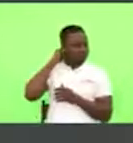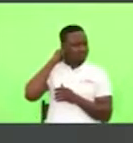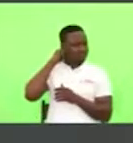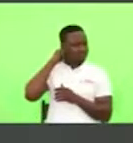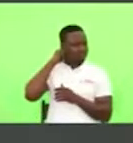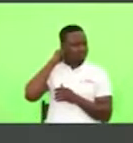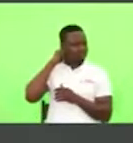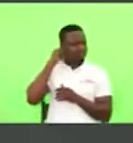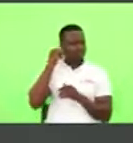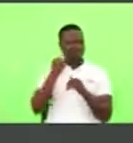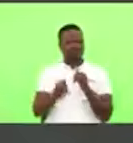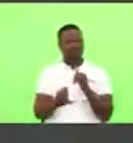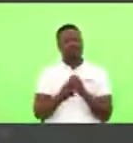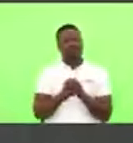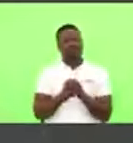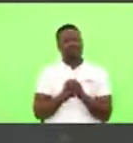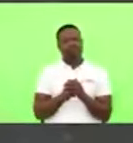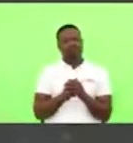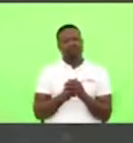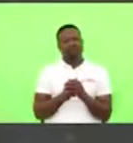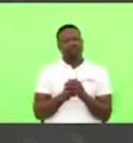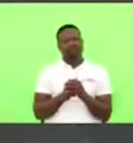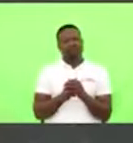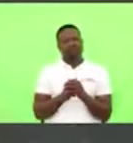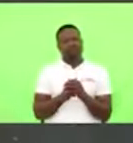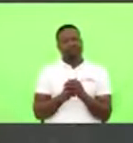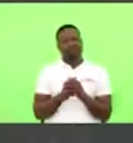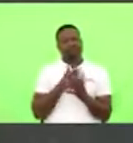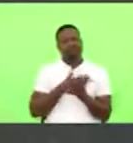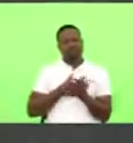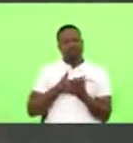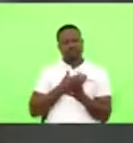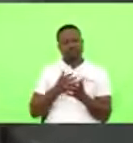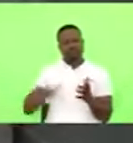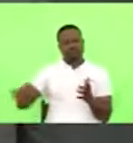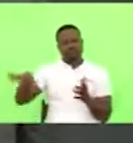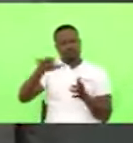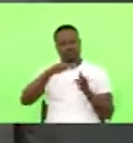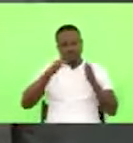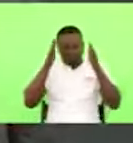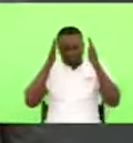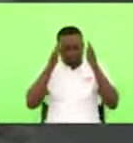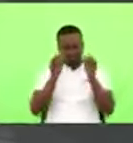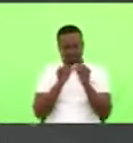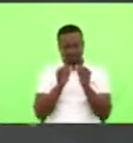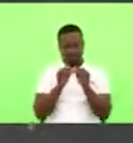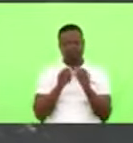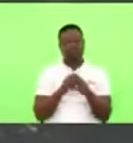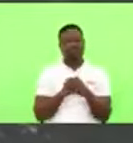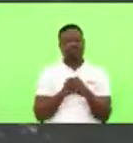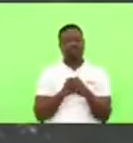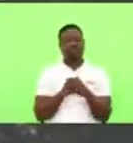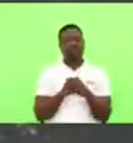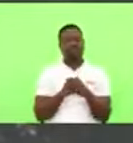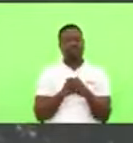last slide. And I want all of us to pay attention to this one.